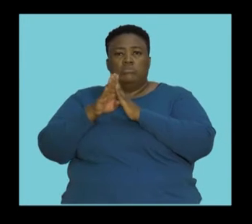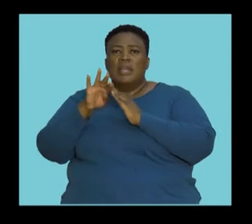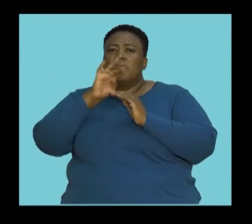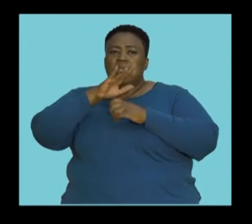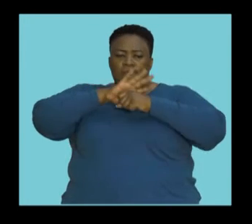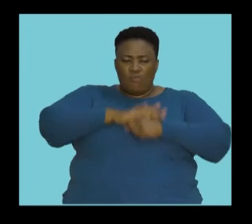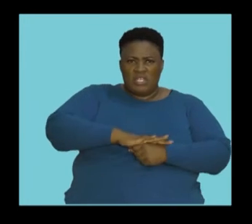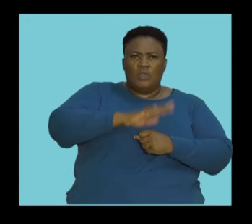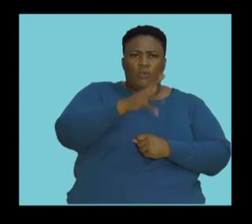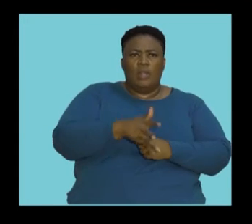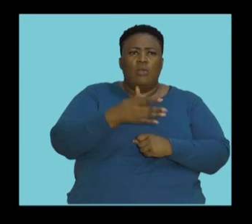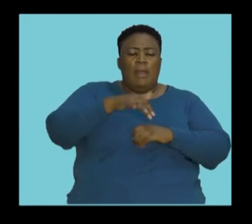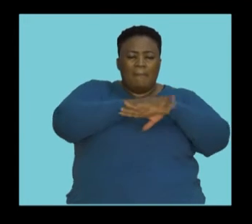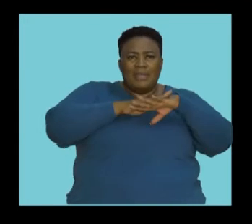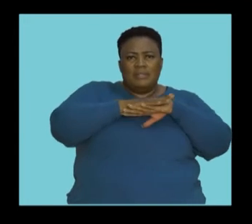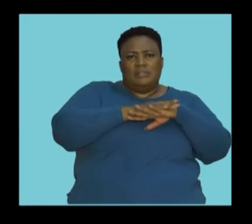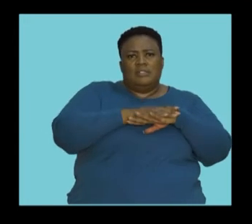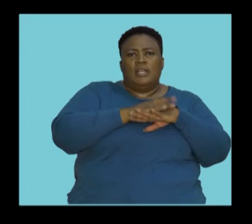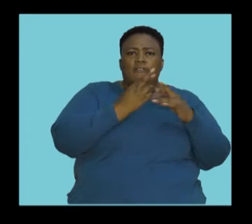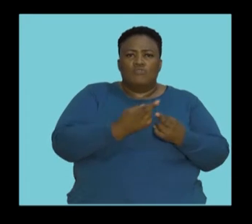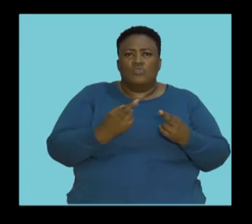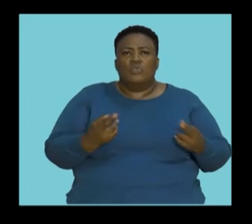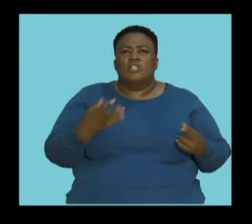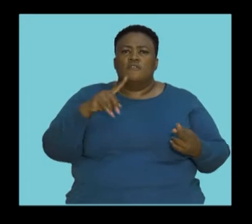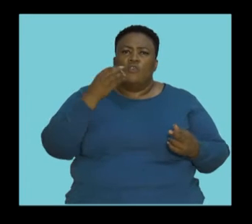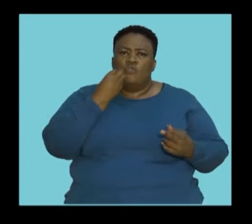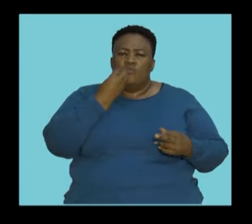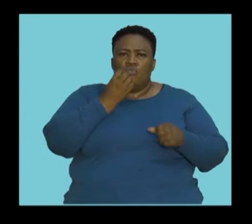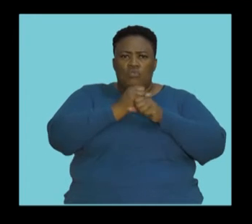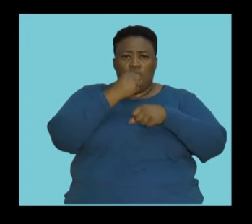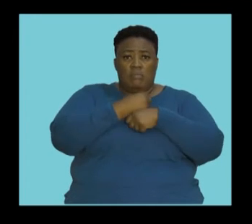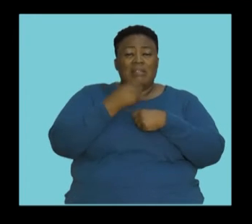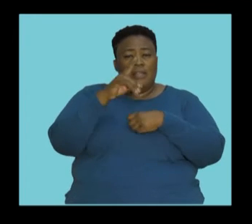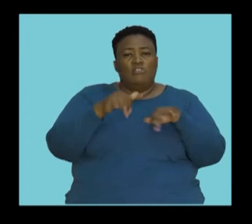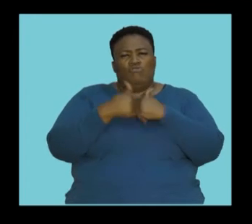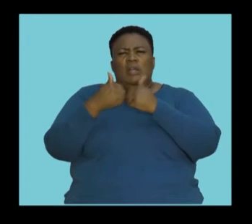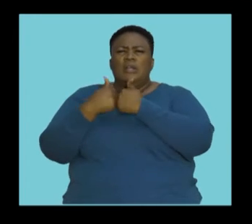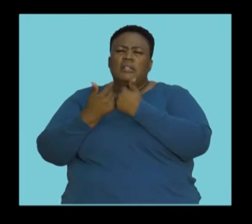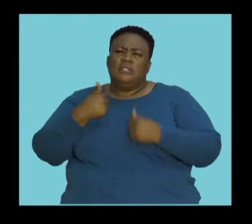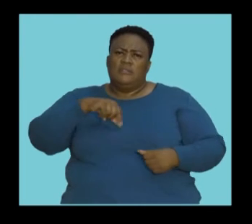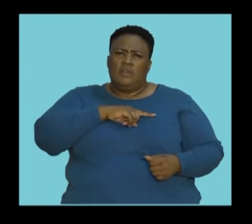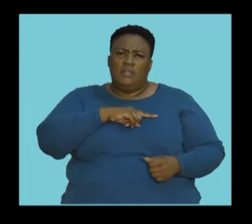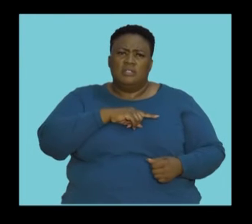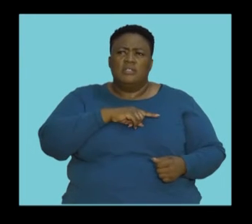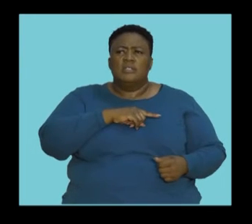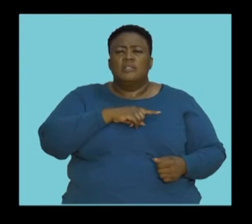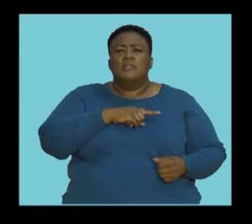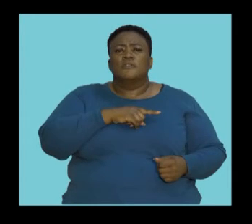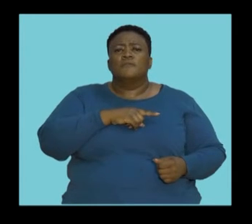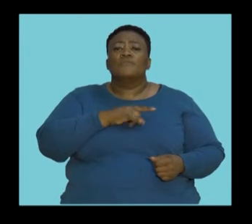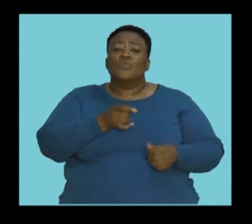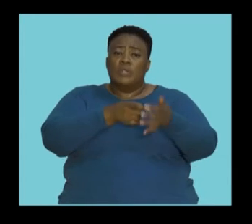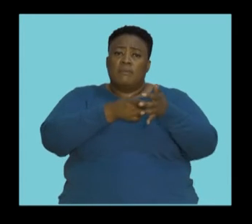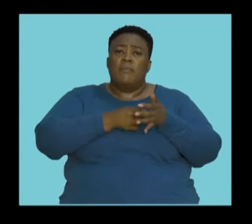pressure on our basic resources for food production. And this presents a challenge for us. It